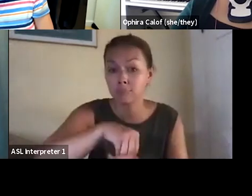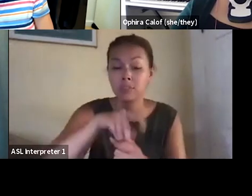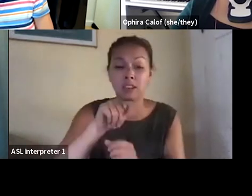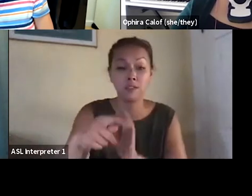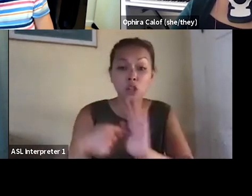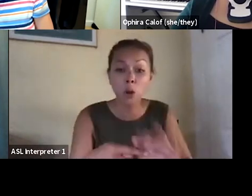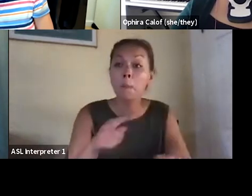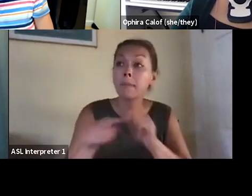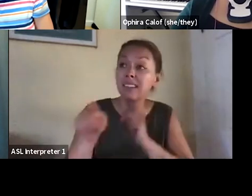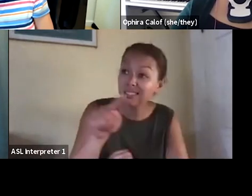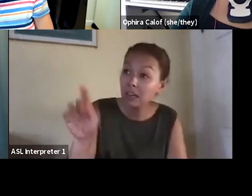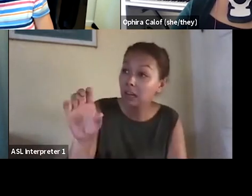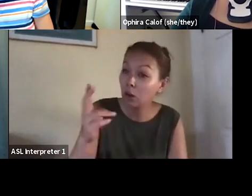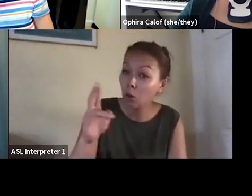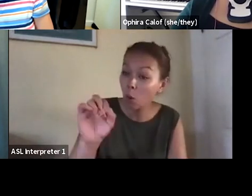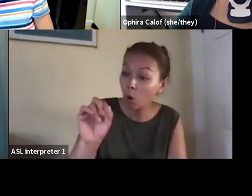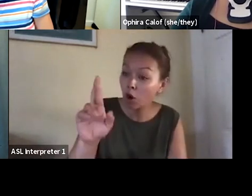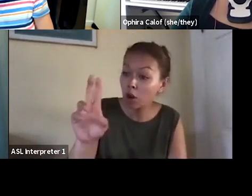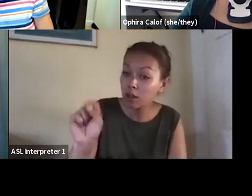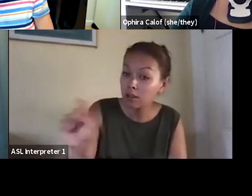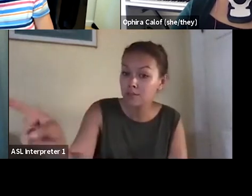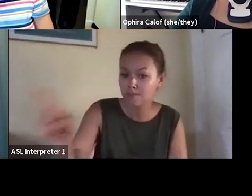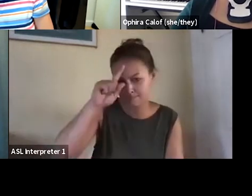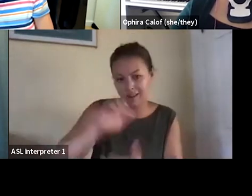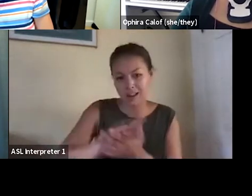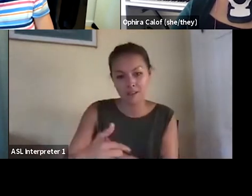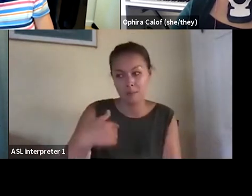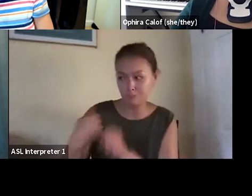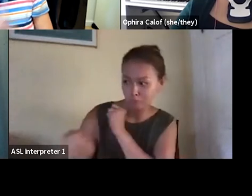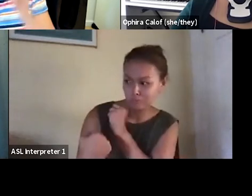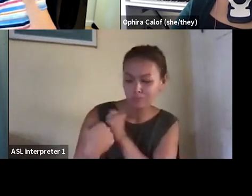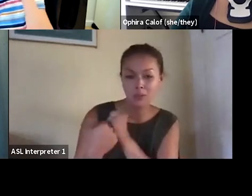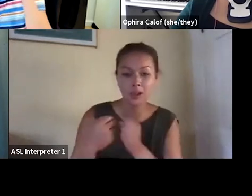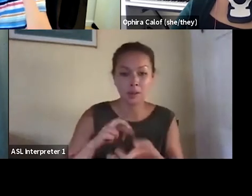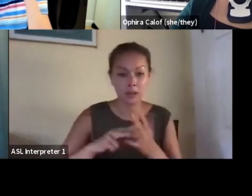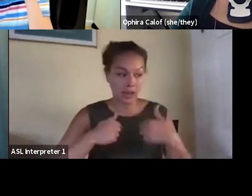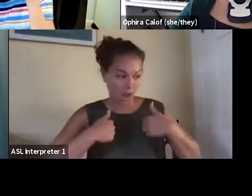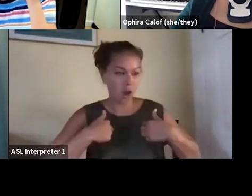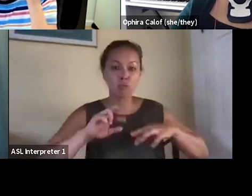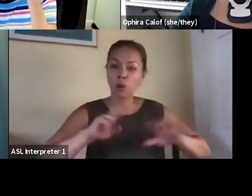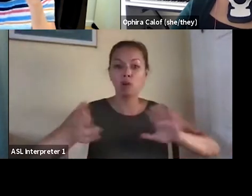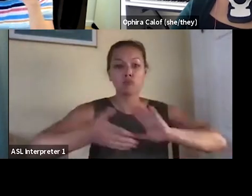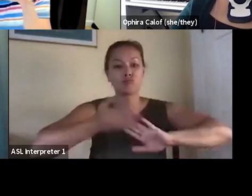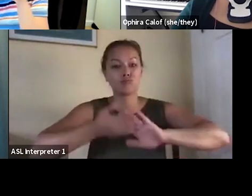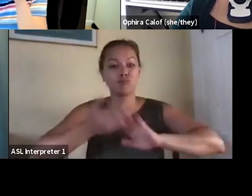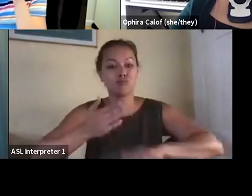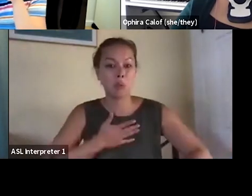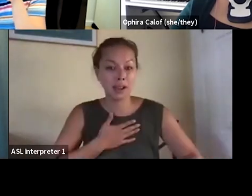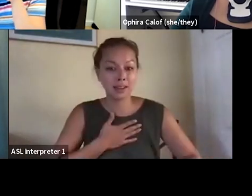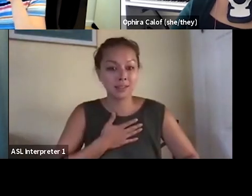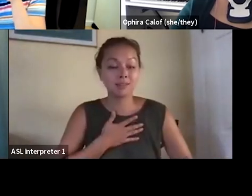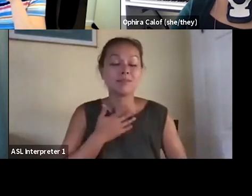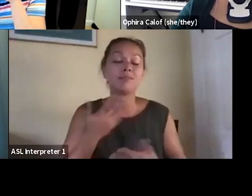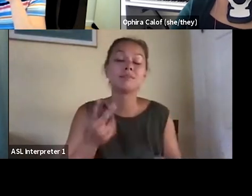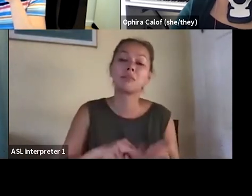my vision, believed in me. And, you know, here I am getting to co-showrun my show. So yeah, I think we need more people in positions of power